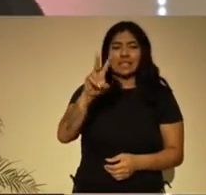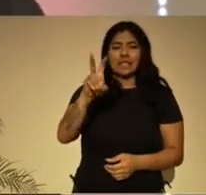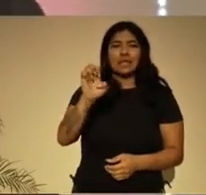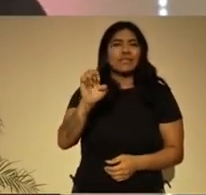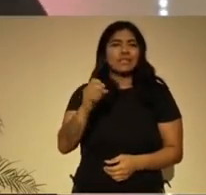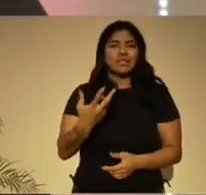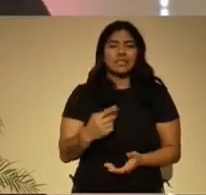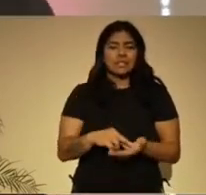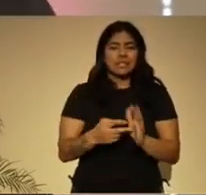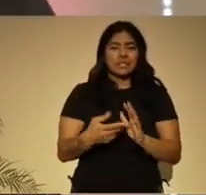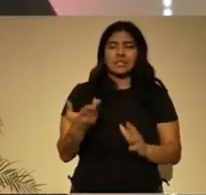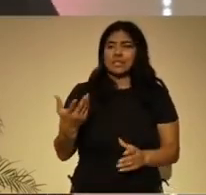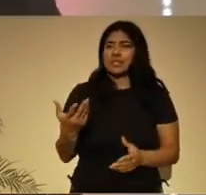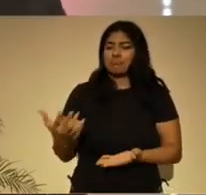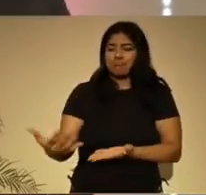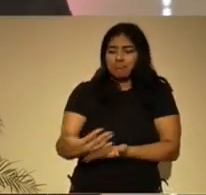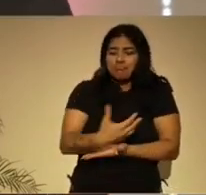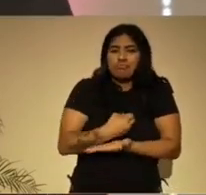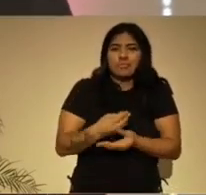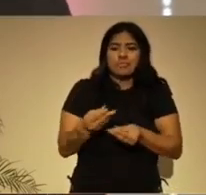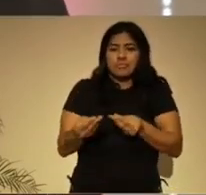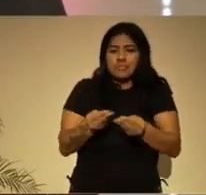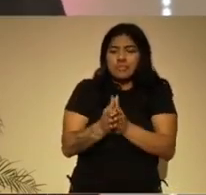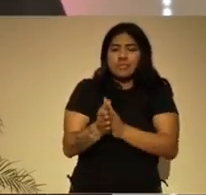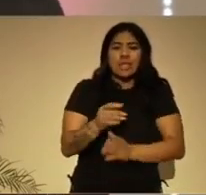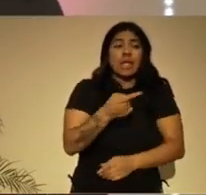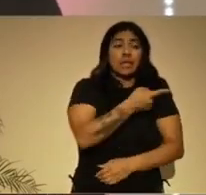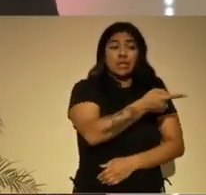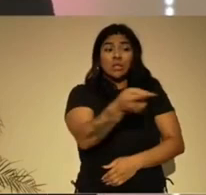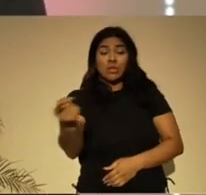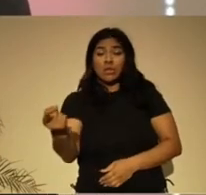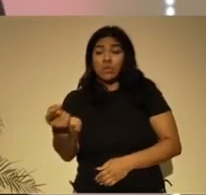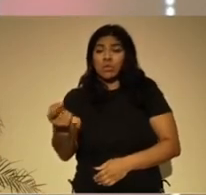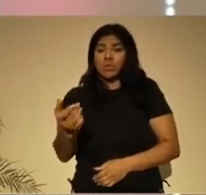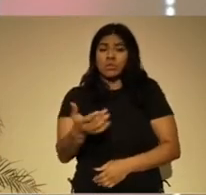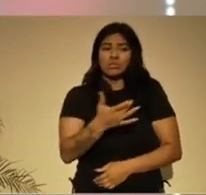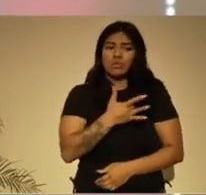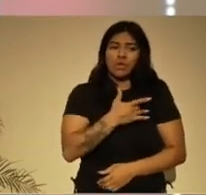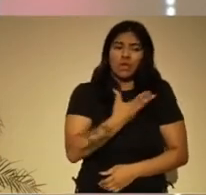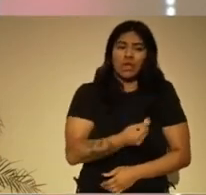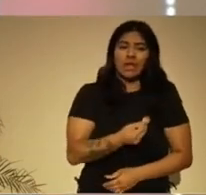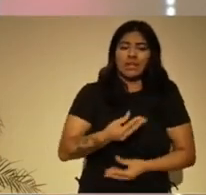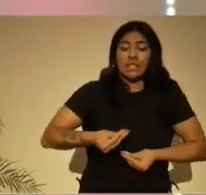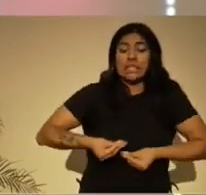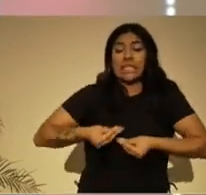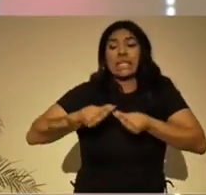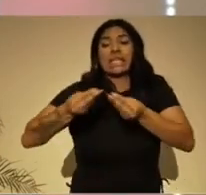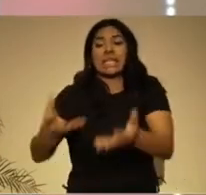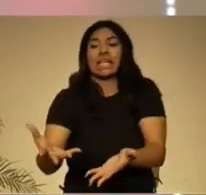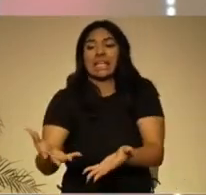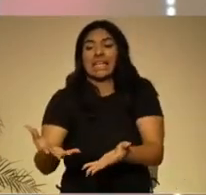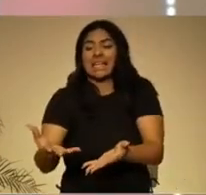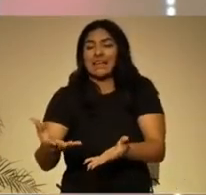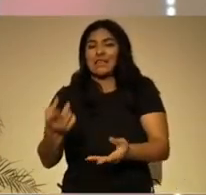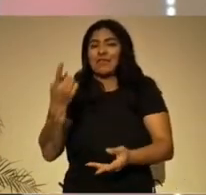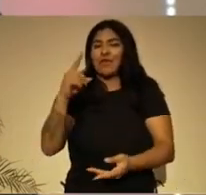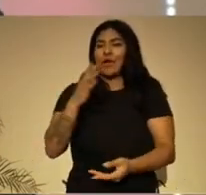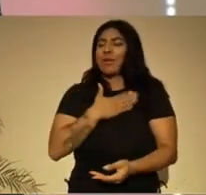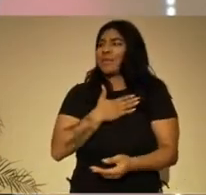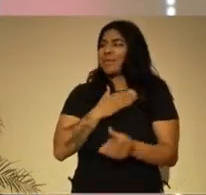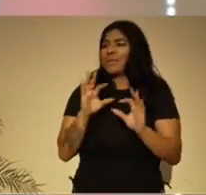And some of you have been so kind to also pour into the incentives. Thank you, team. Thank you,